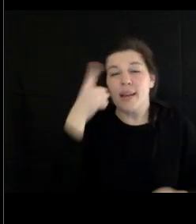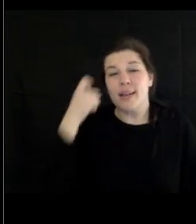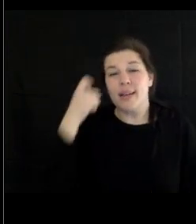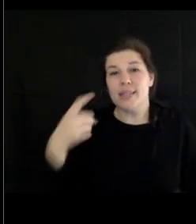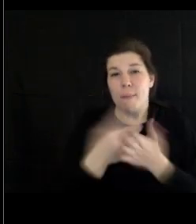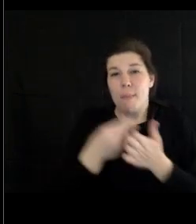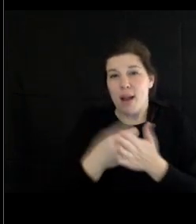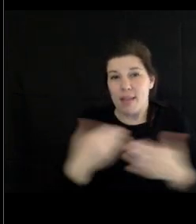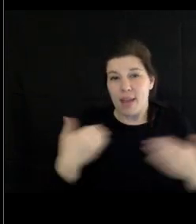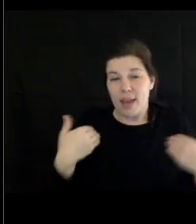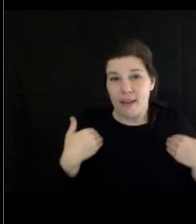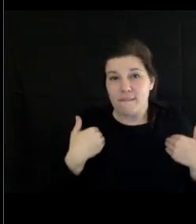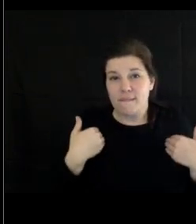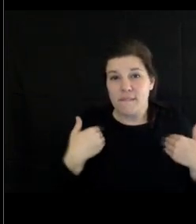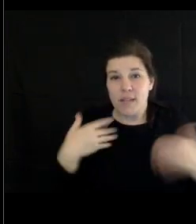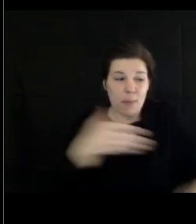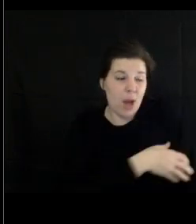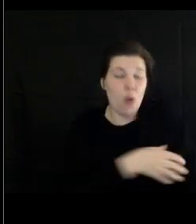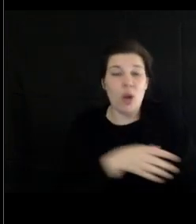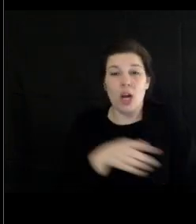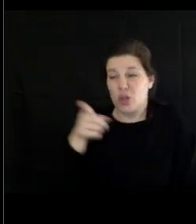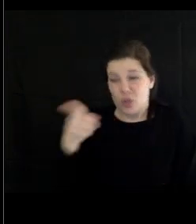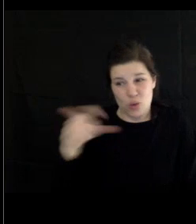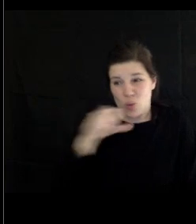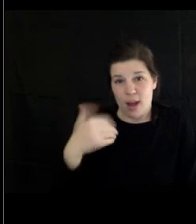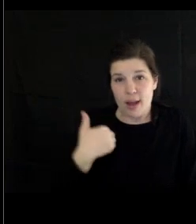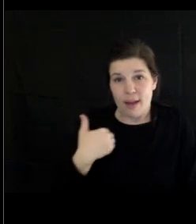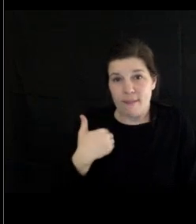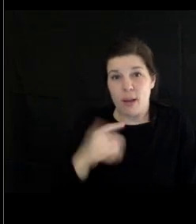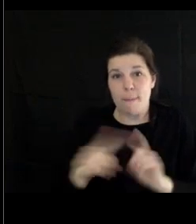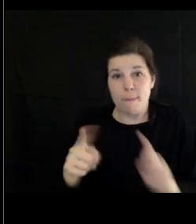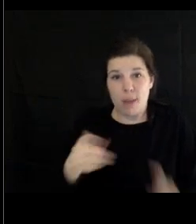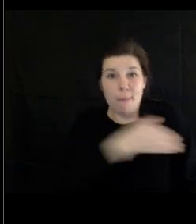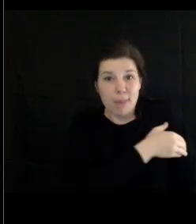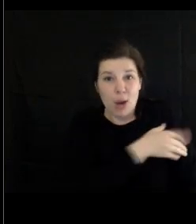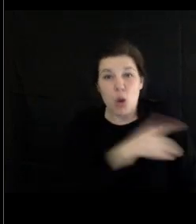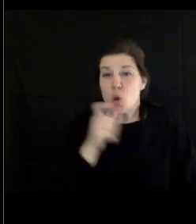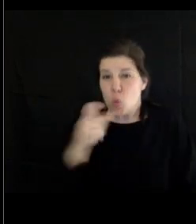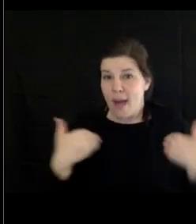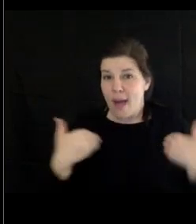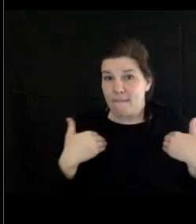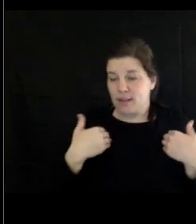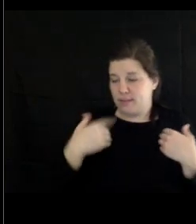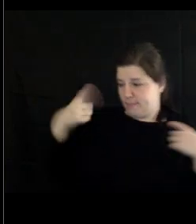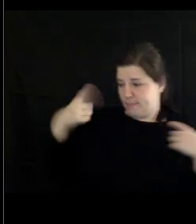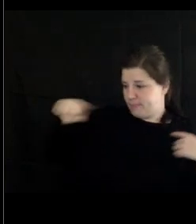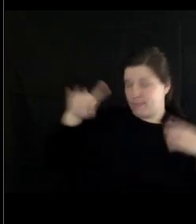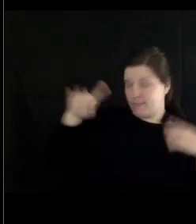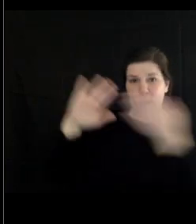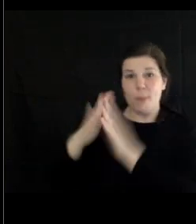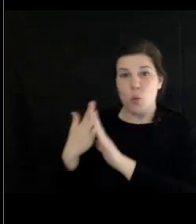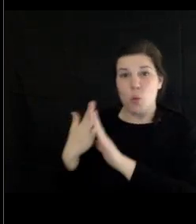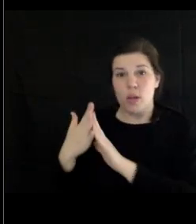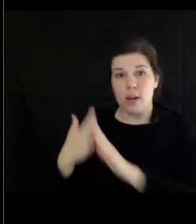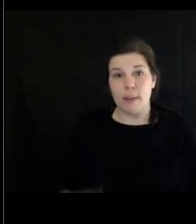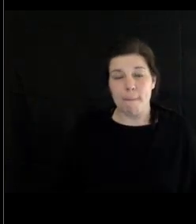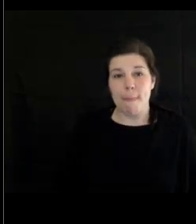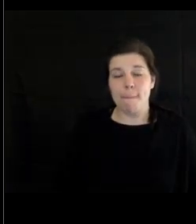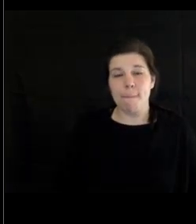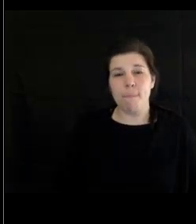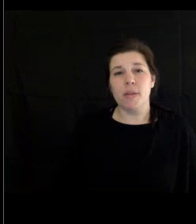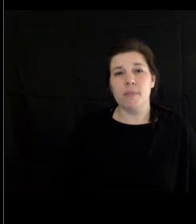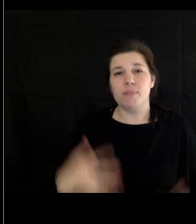power that be. You have no power, but the real power is in us. You better believe this. This is really be explosive. Now, I'd like to see it